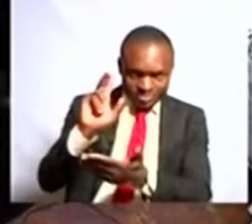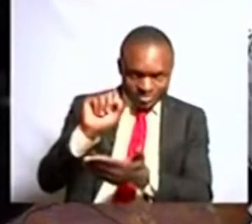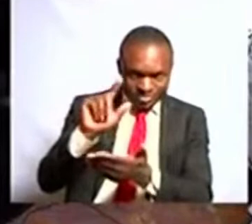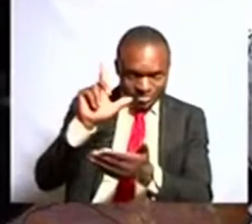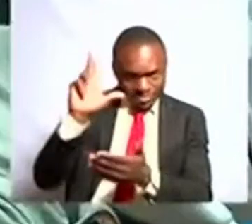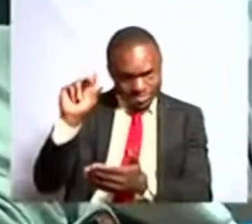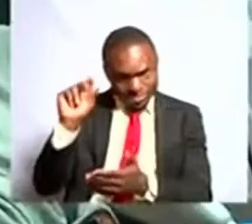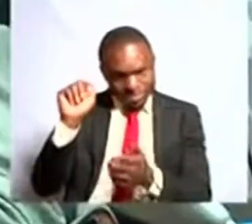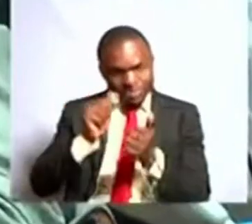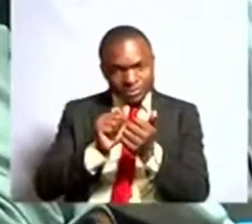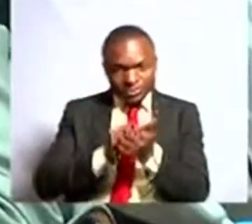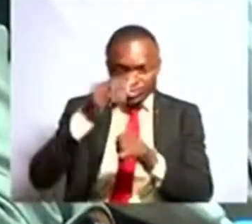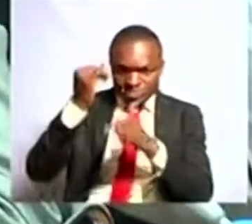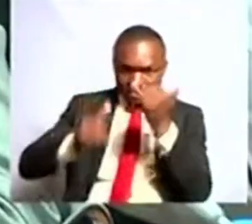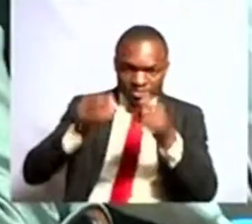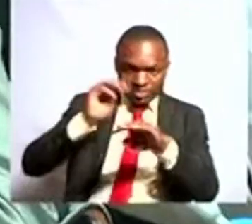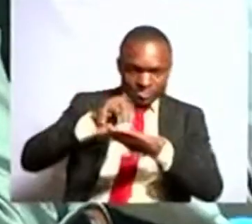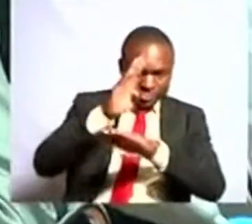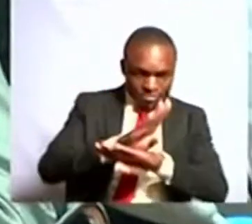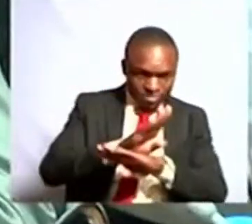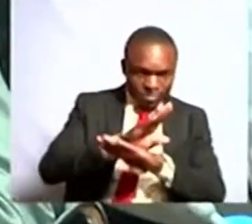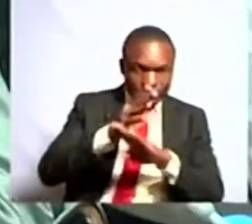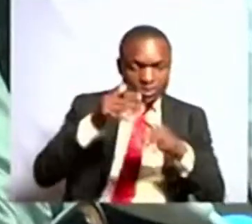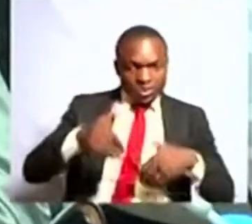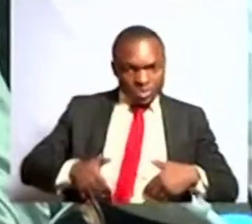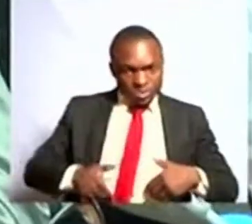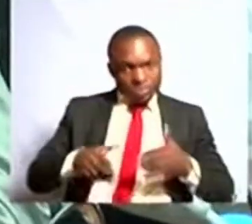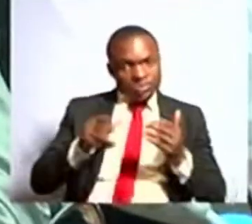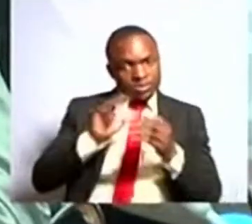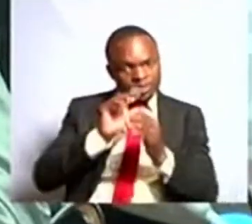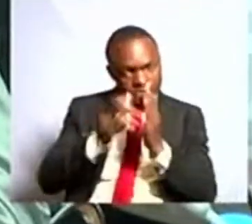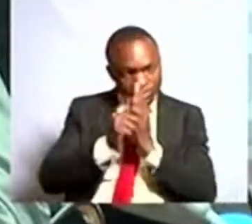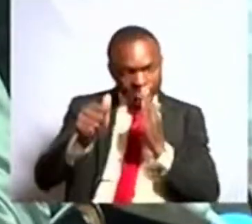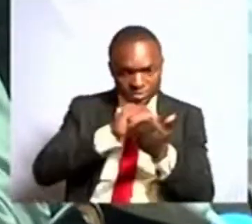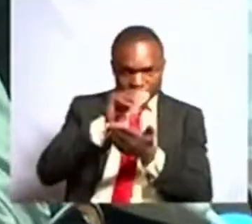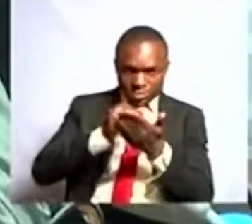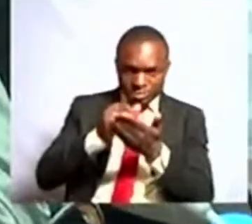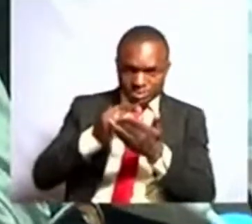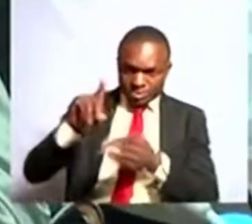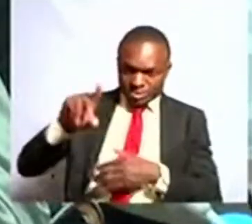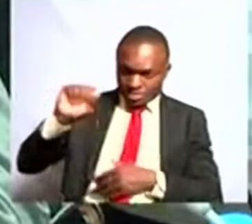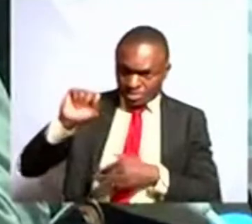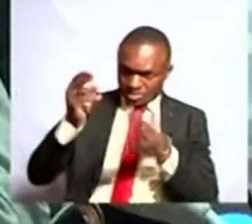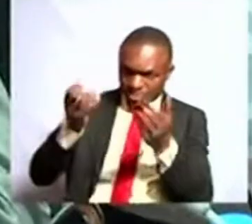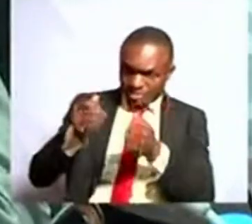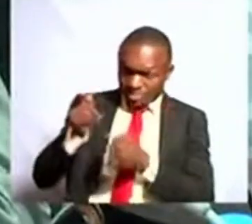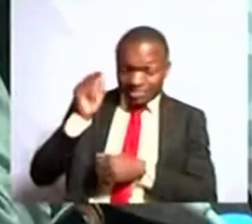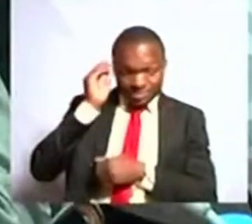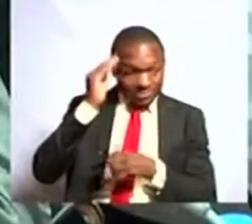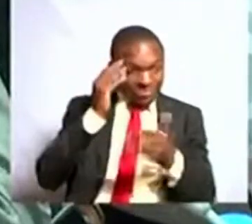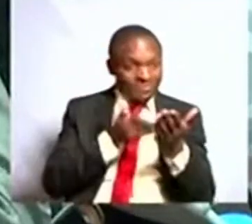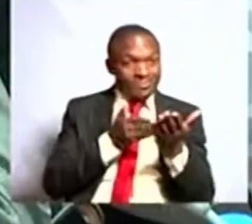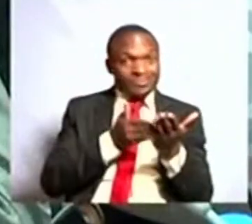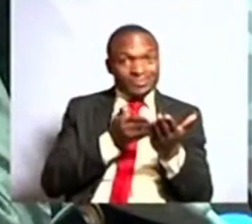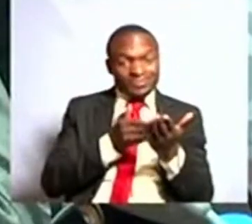13 regarding completion of Mbala Youth Skills Center. Controlling officer, I would like to find out, has